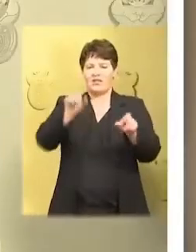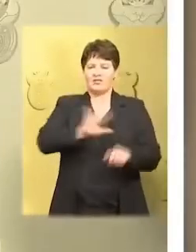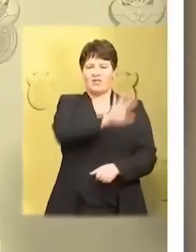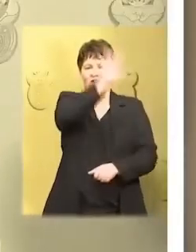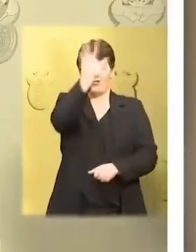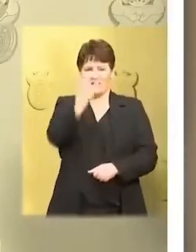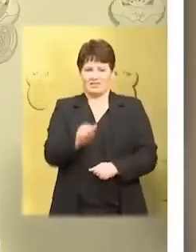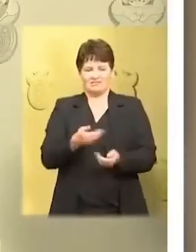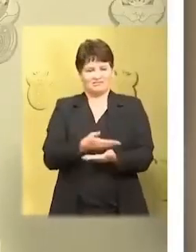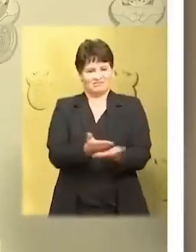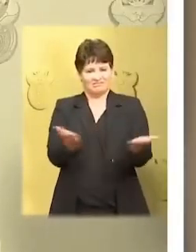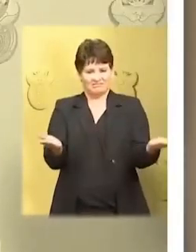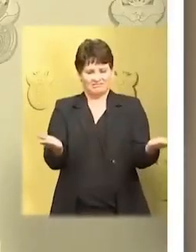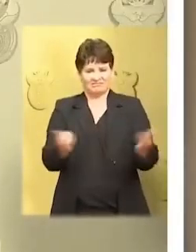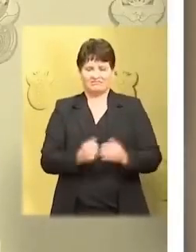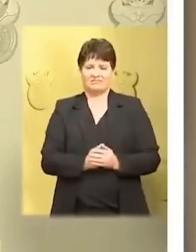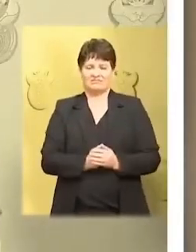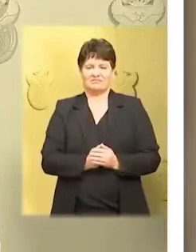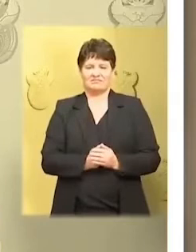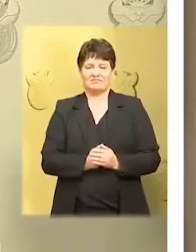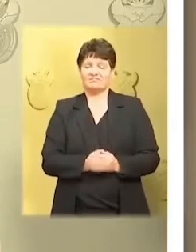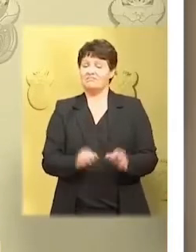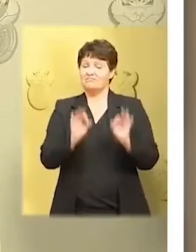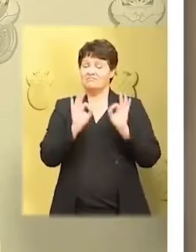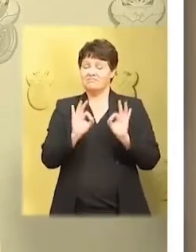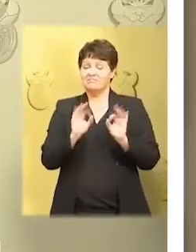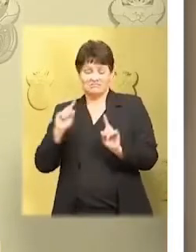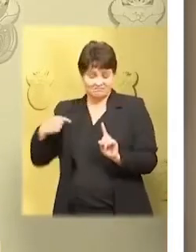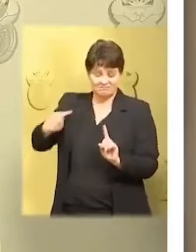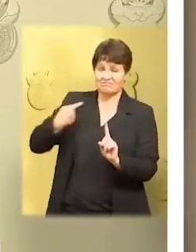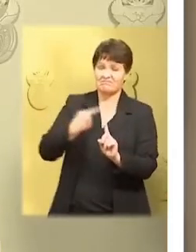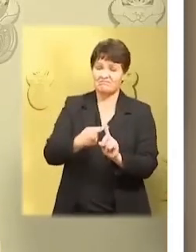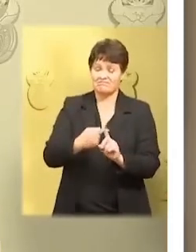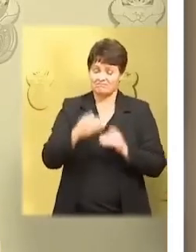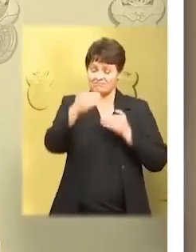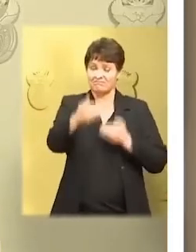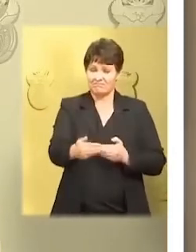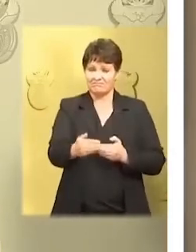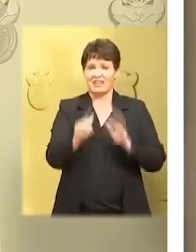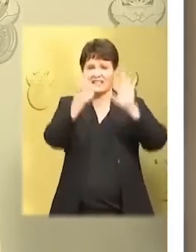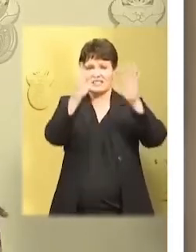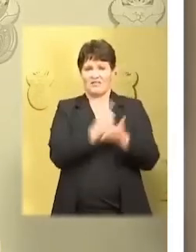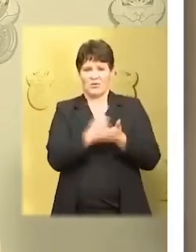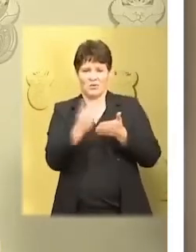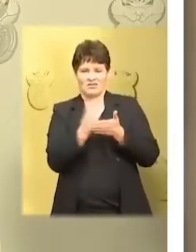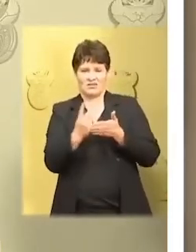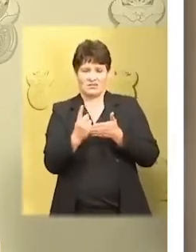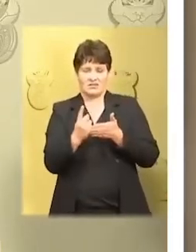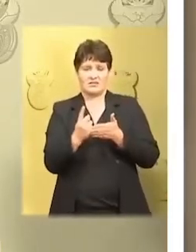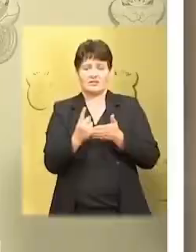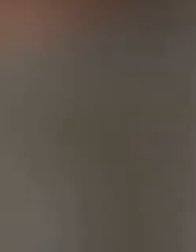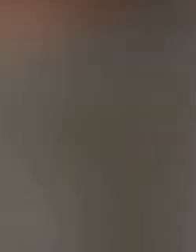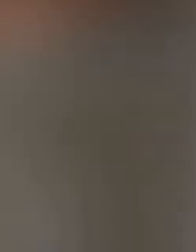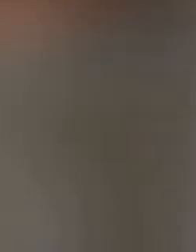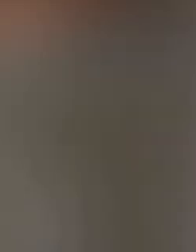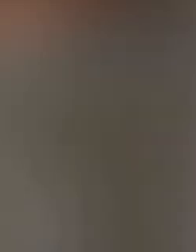there at the beginning of the lockdown looking large and in charge, fellow South Africans, everyone was saying, that's my